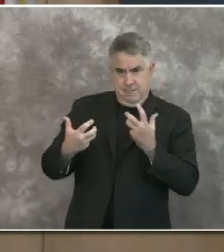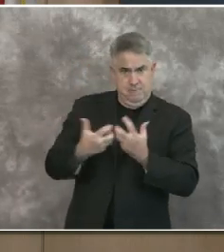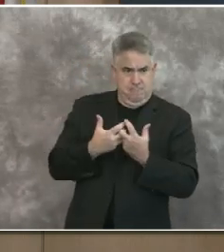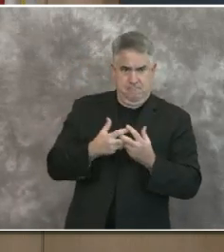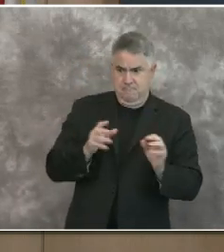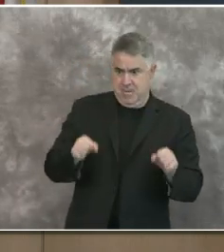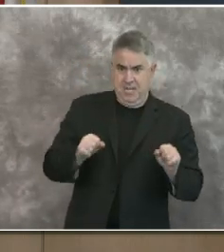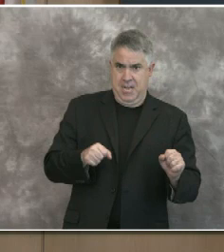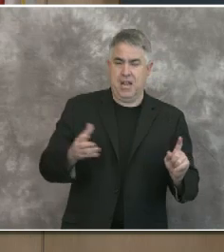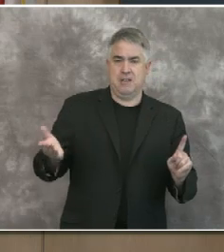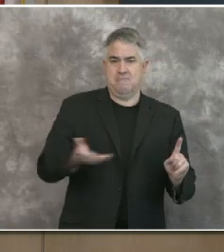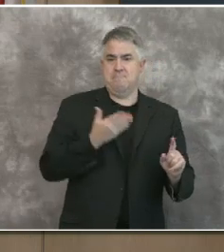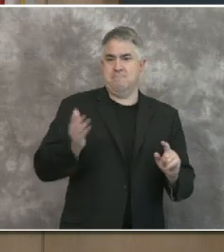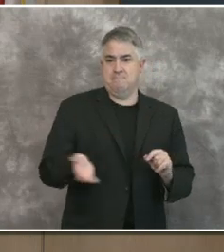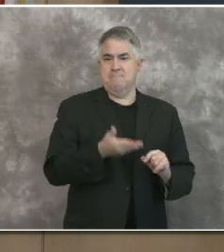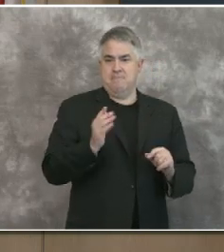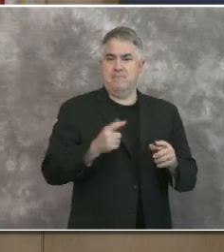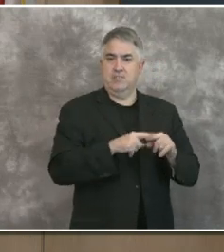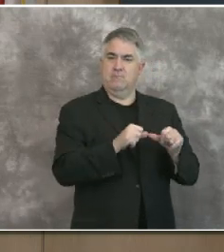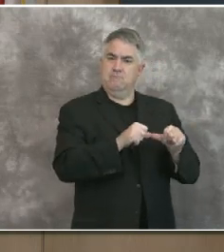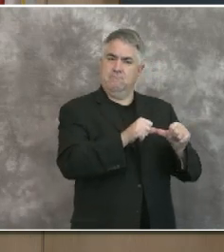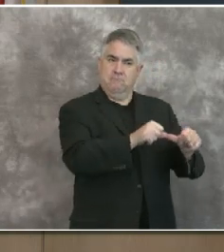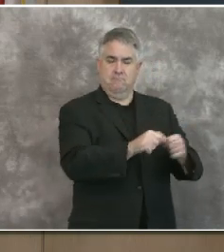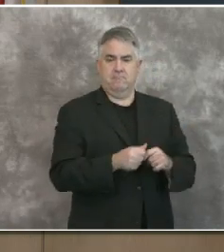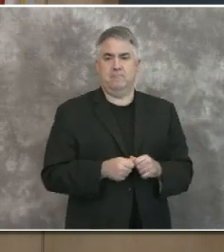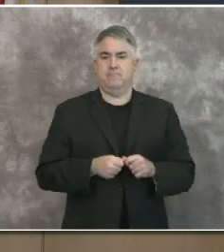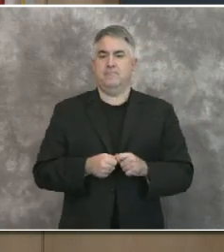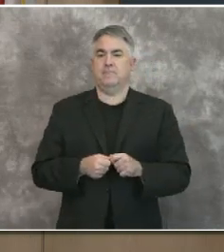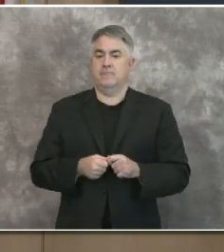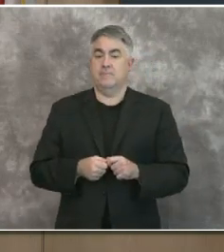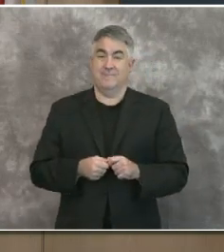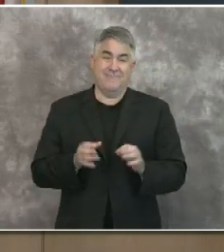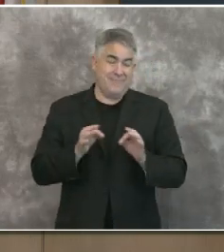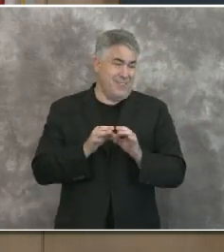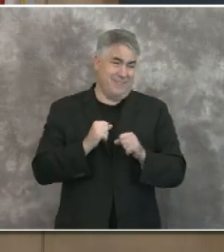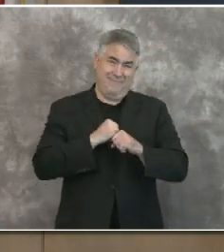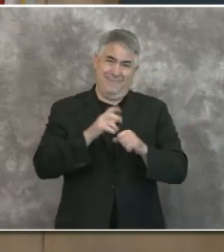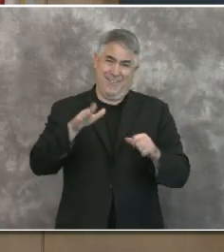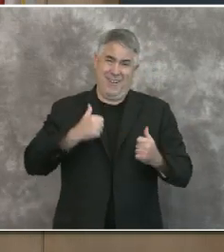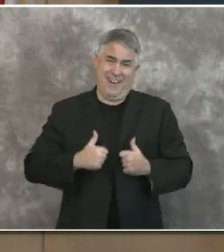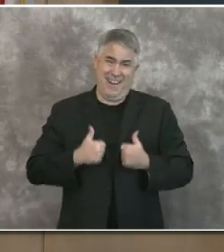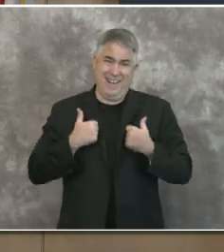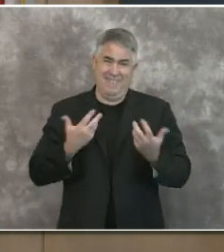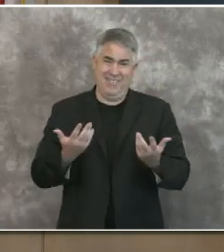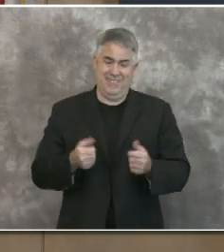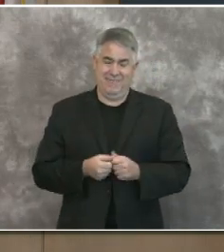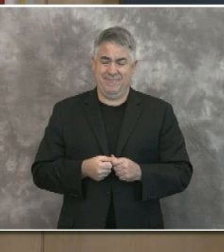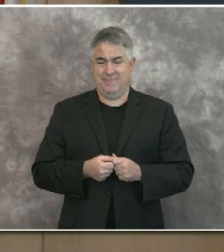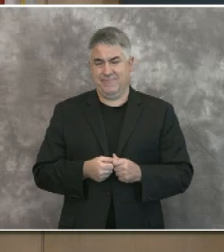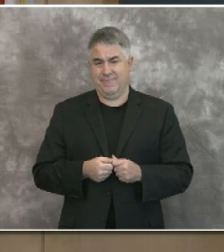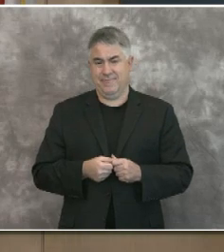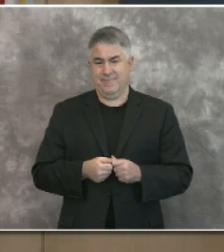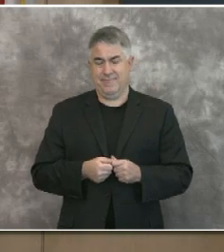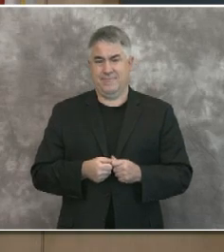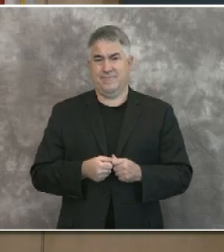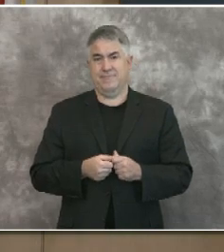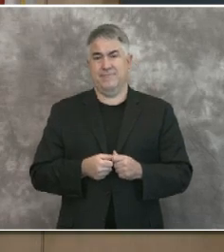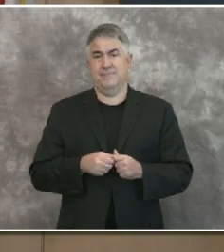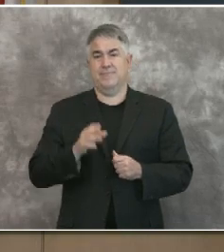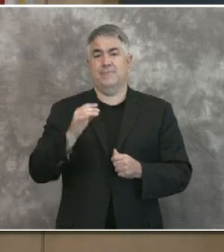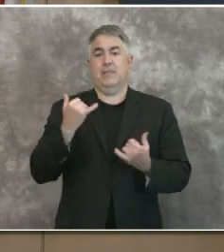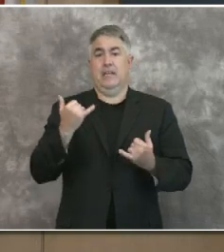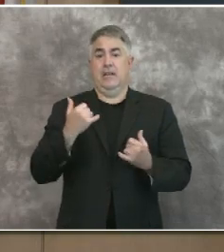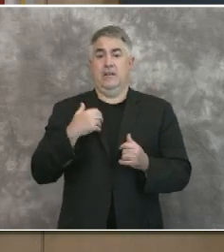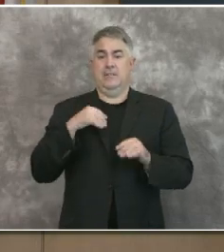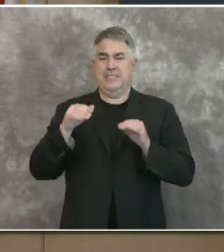to continue to protect lives. We also ask that as we go through these reopening phases, we ask for your continued